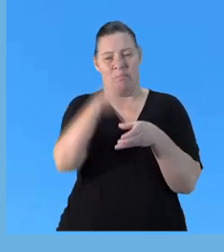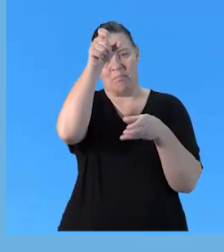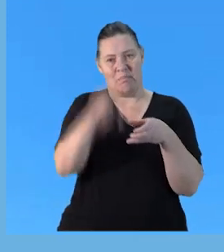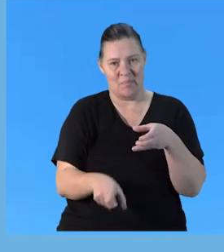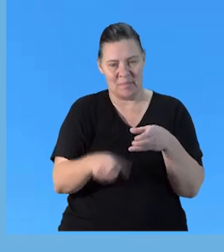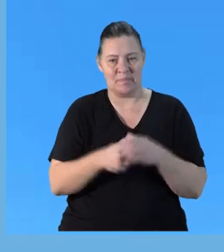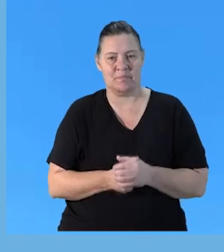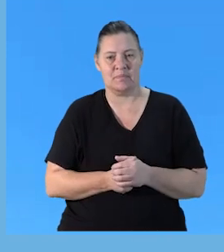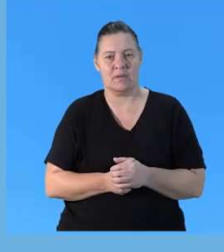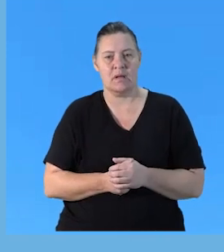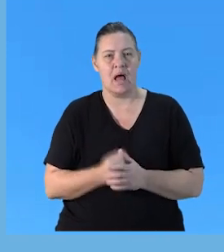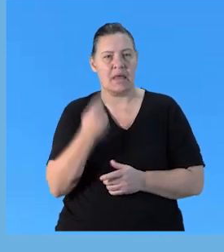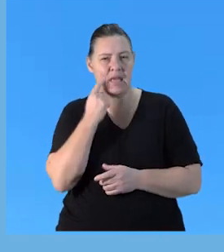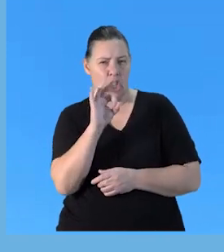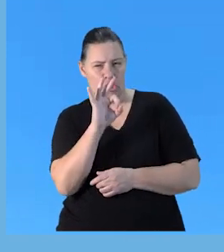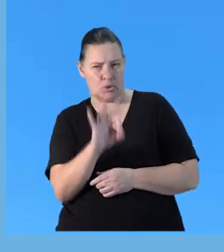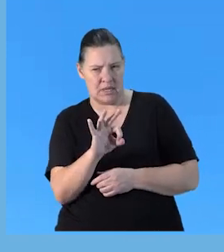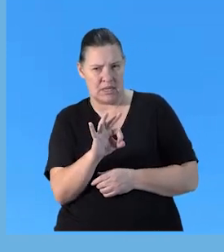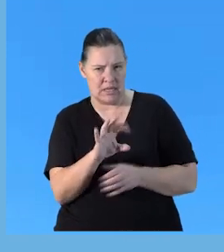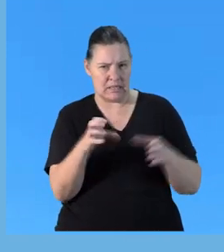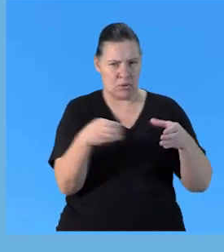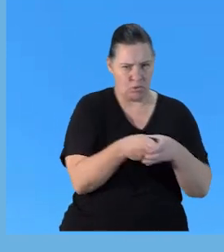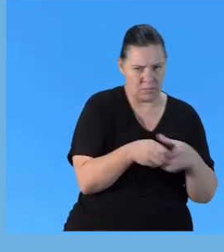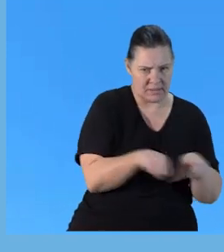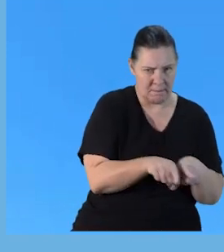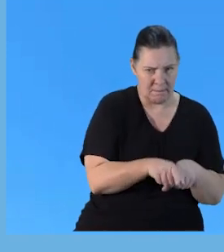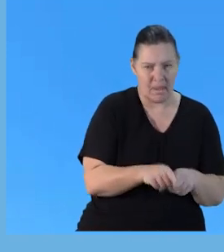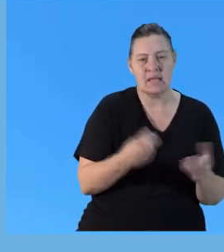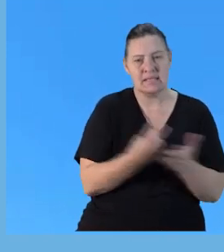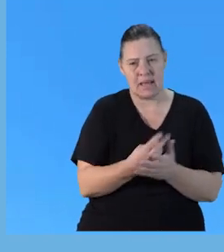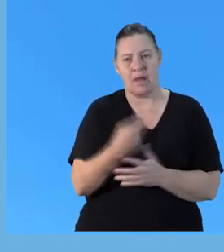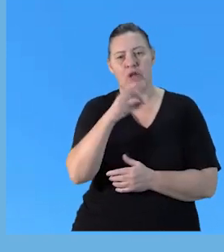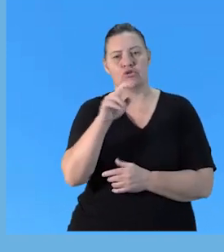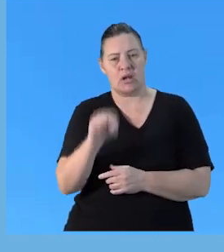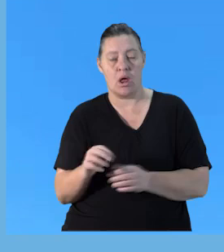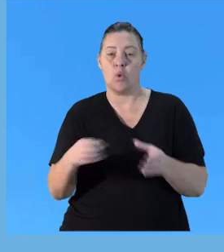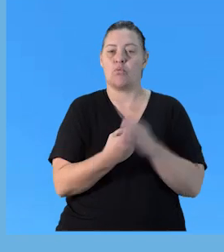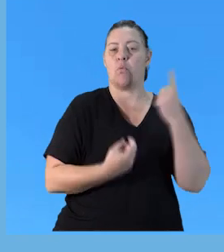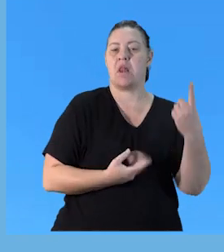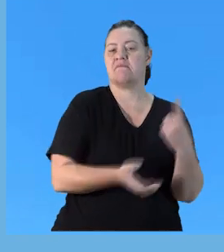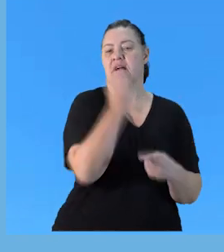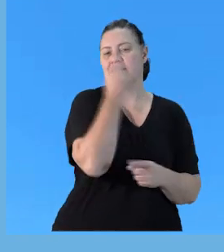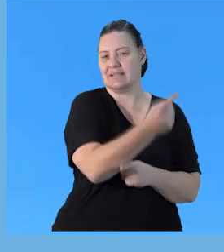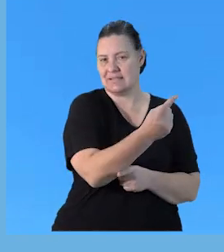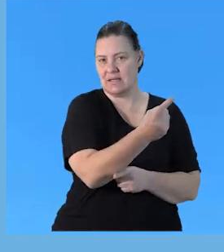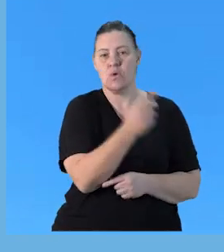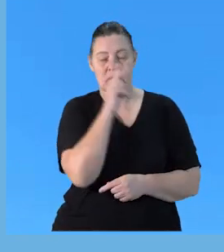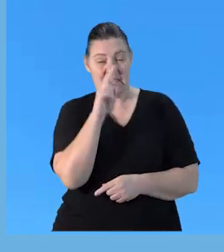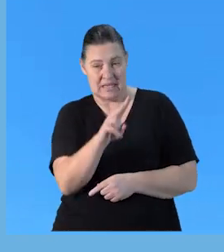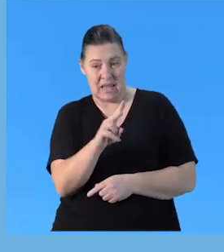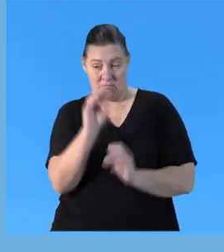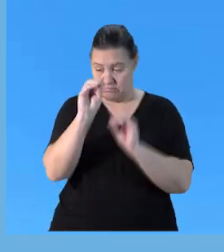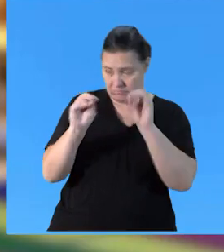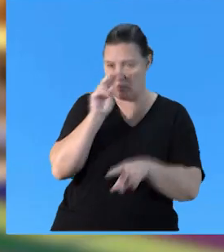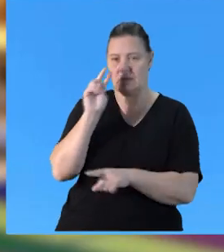they are bad conductors, so they do not allow current to pass through. Whereas these ones, the conductors, they do allow current to